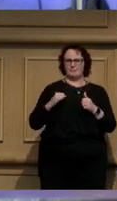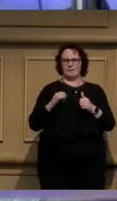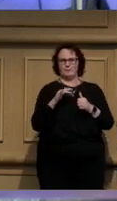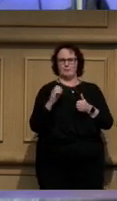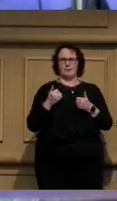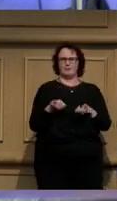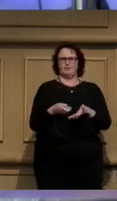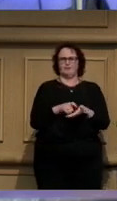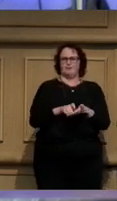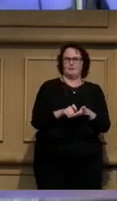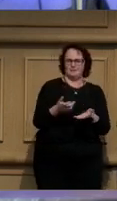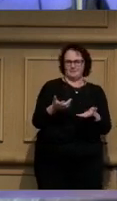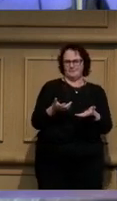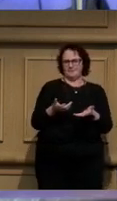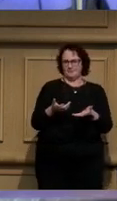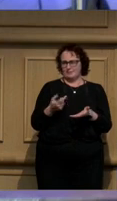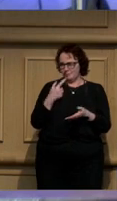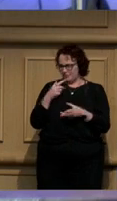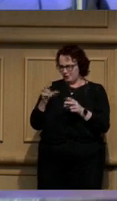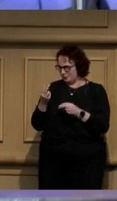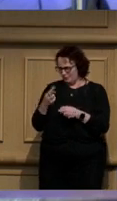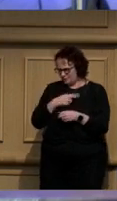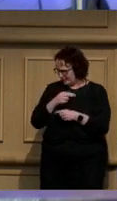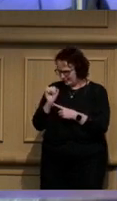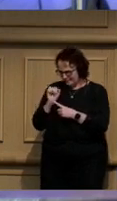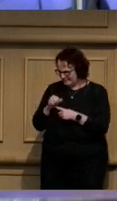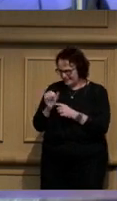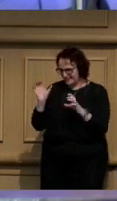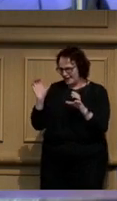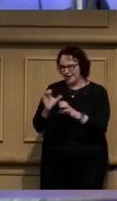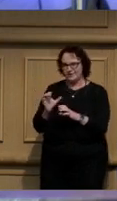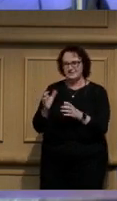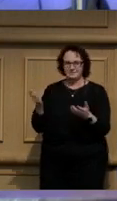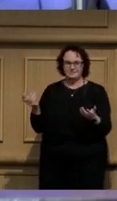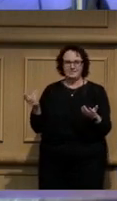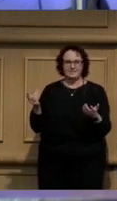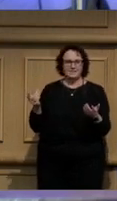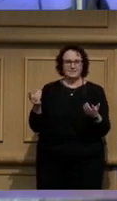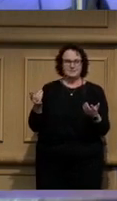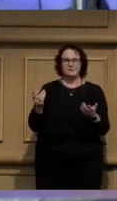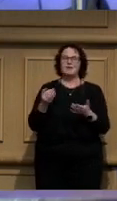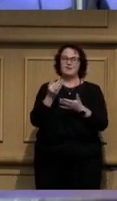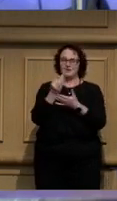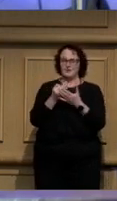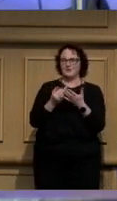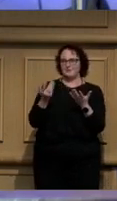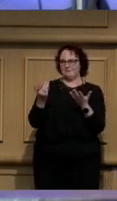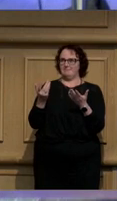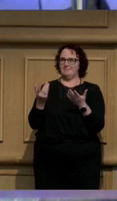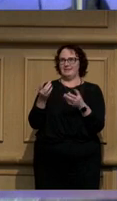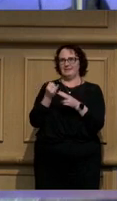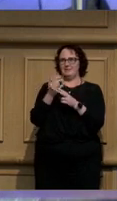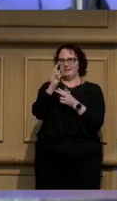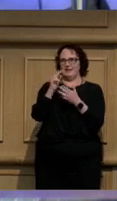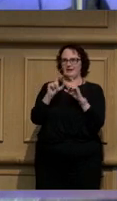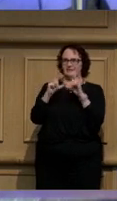film, because nobody really cares, you know? Apart from a few very faithful people in the Arts Council and